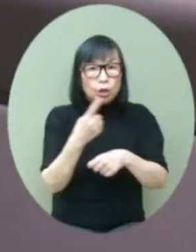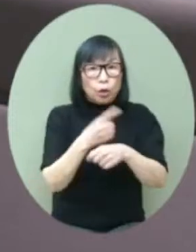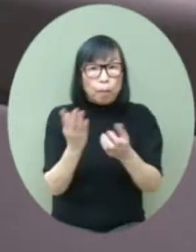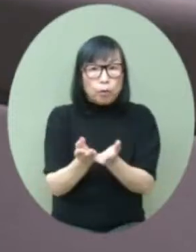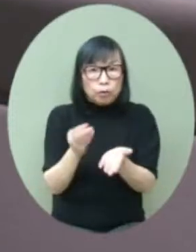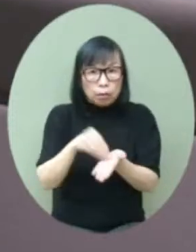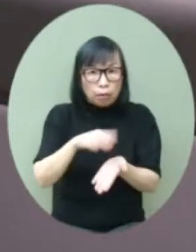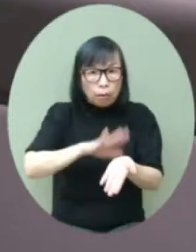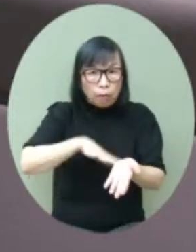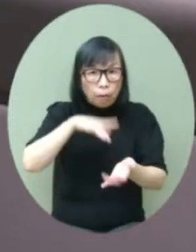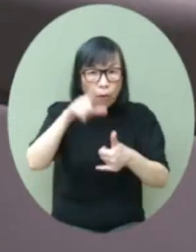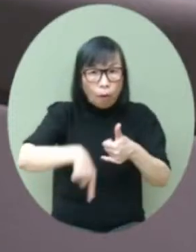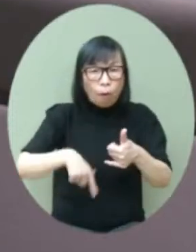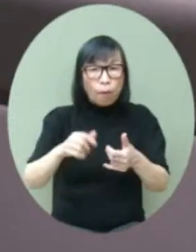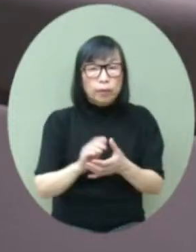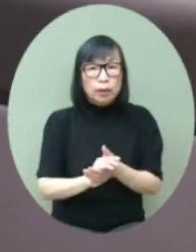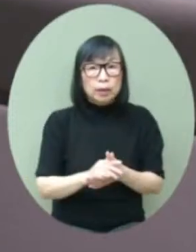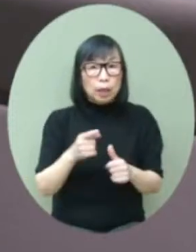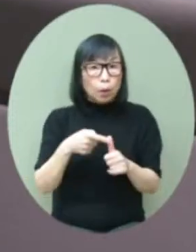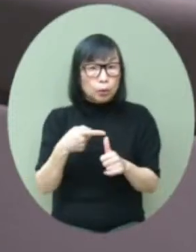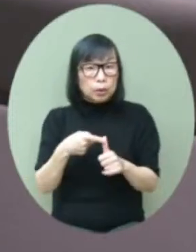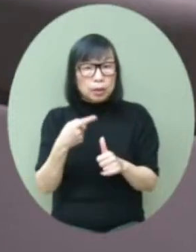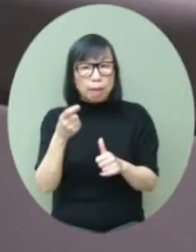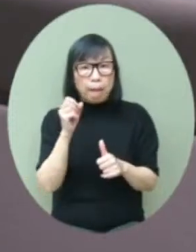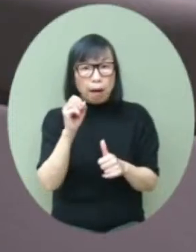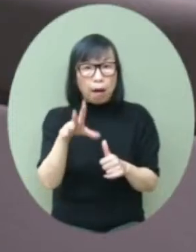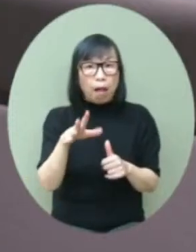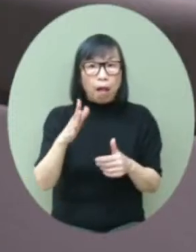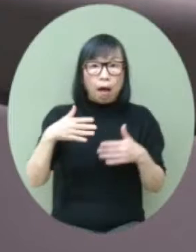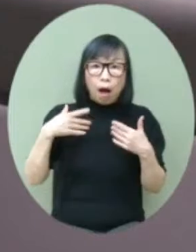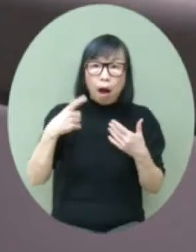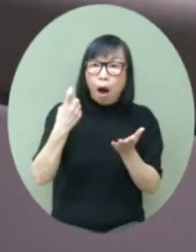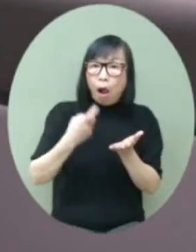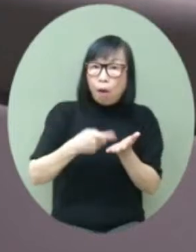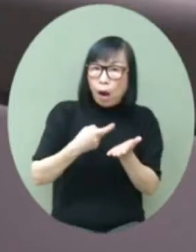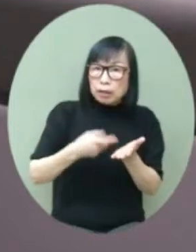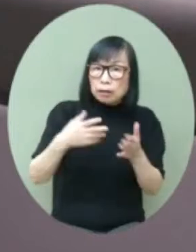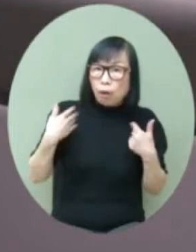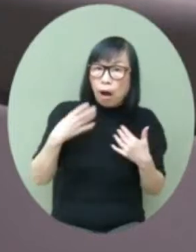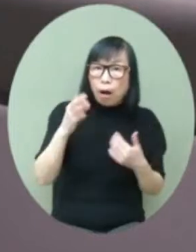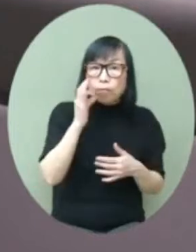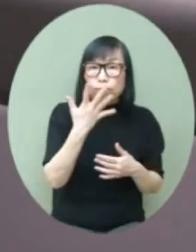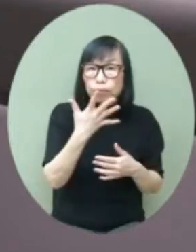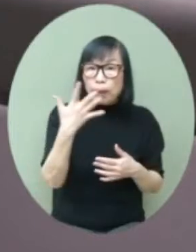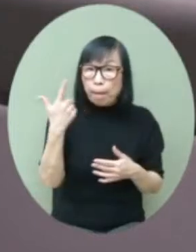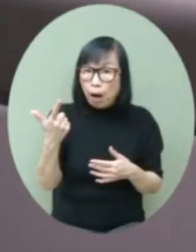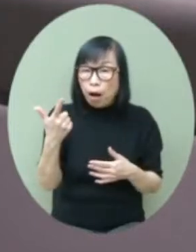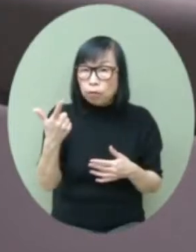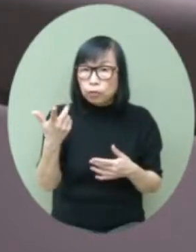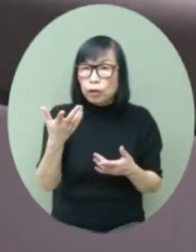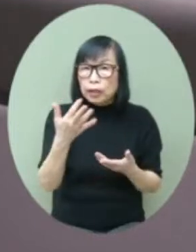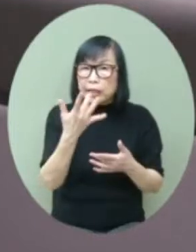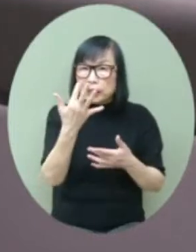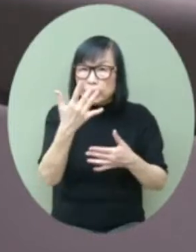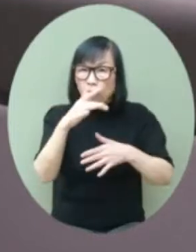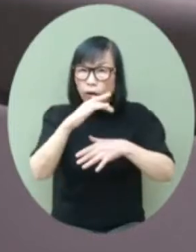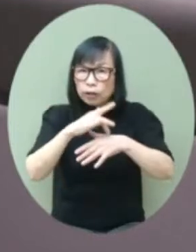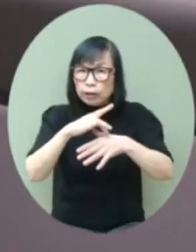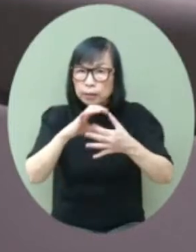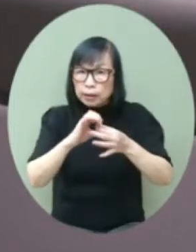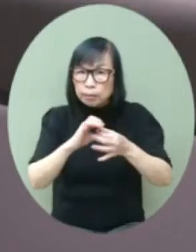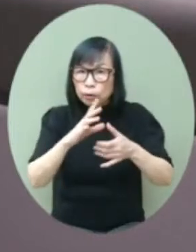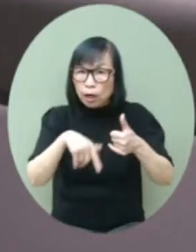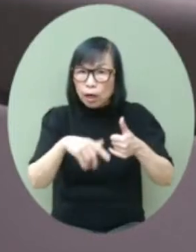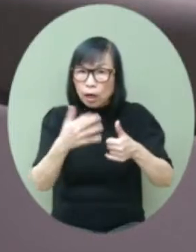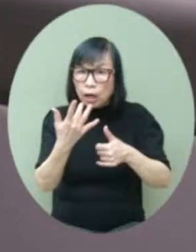secondly, for a preliminary confirmed case, the untraceable cause, the 58-year-old woman